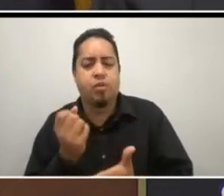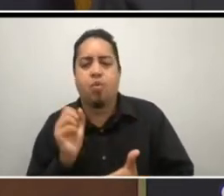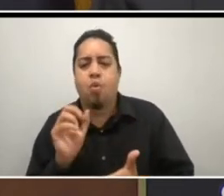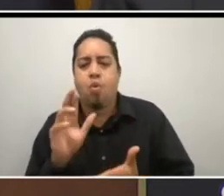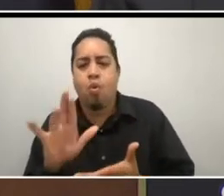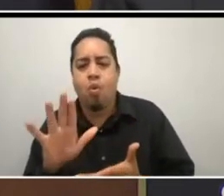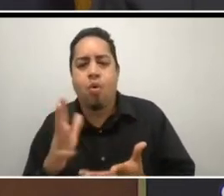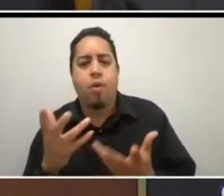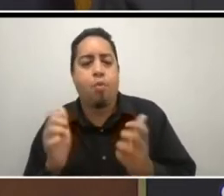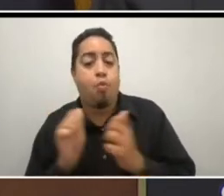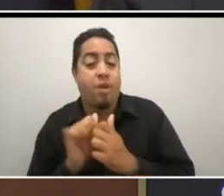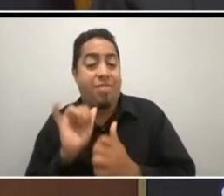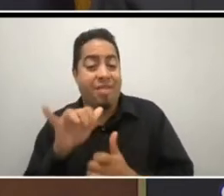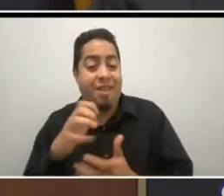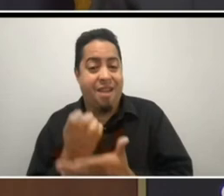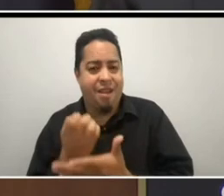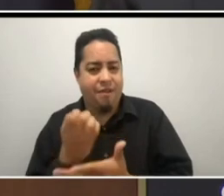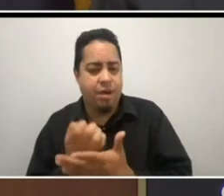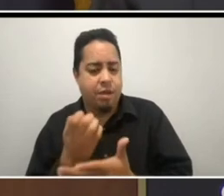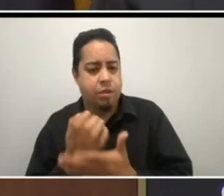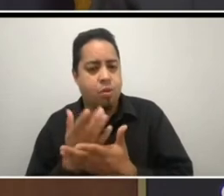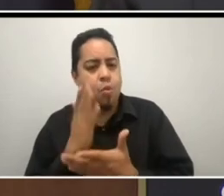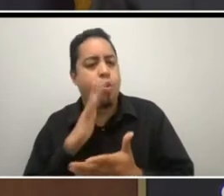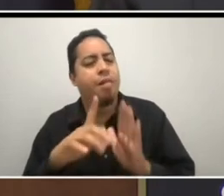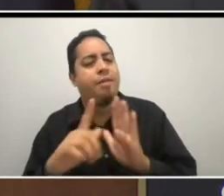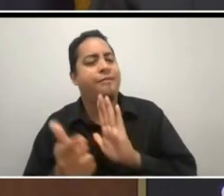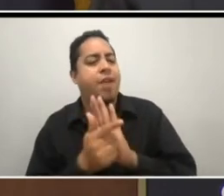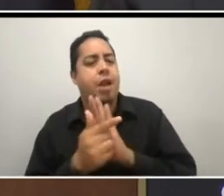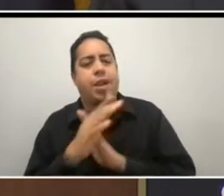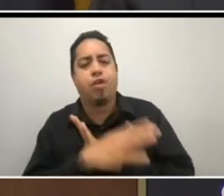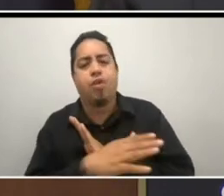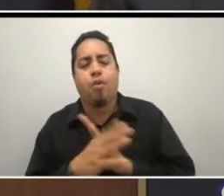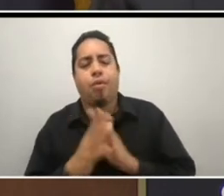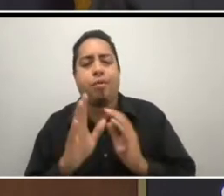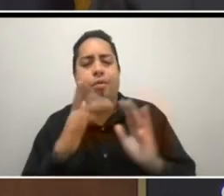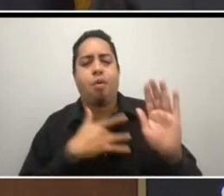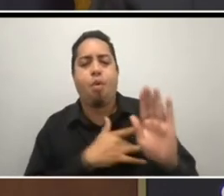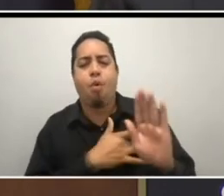or with it, what they were asking you to do would violate your oath to the Constitution?